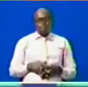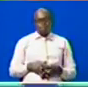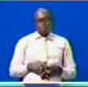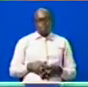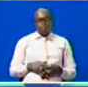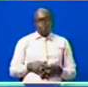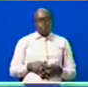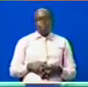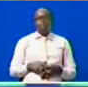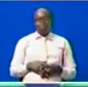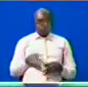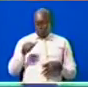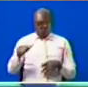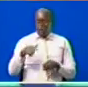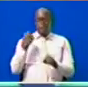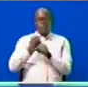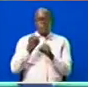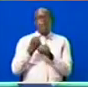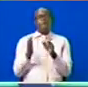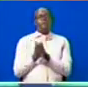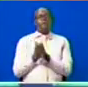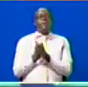actually a collective responsibility